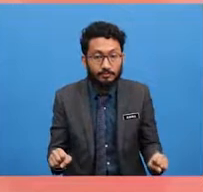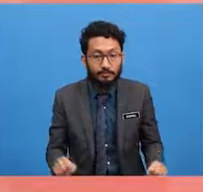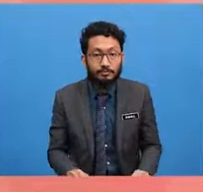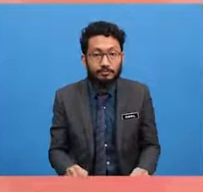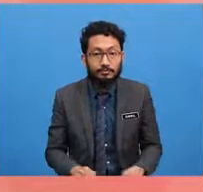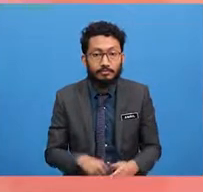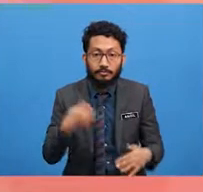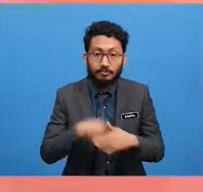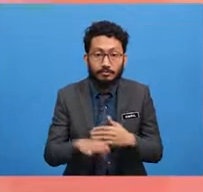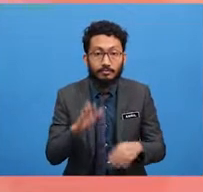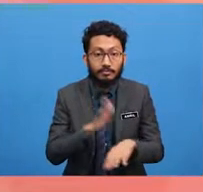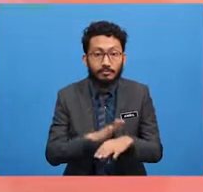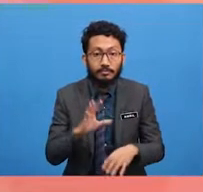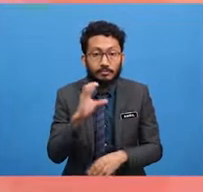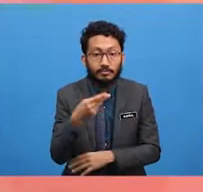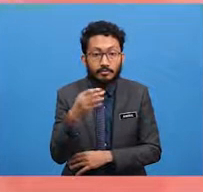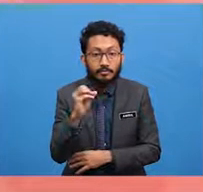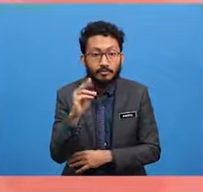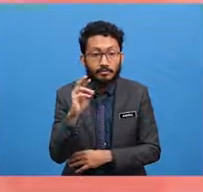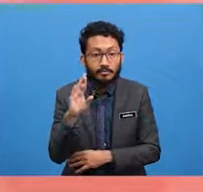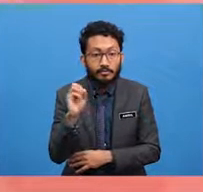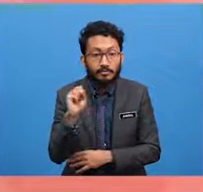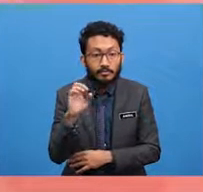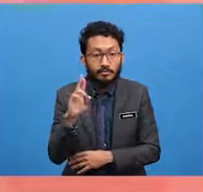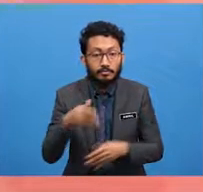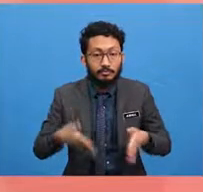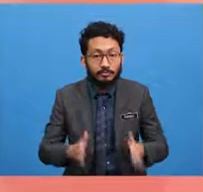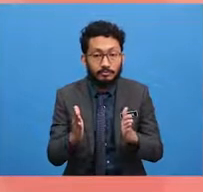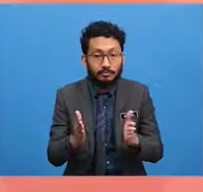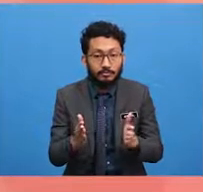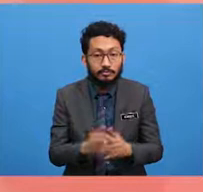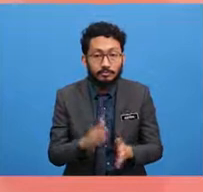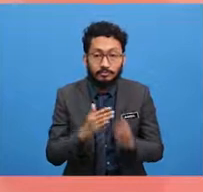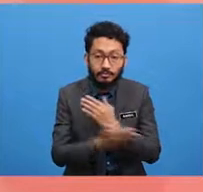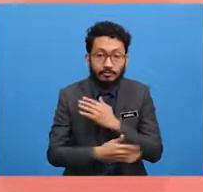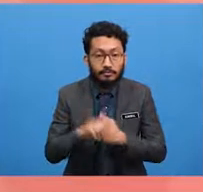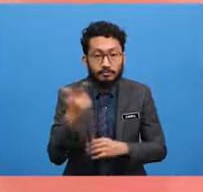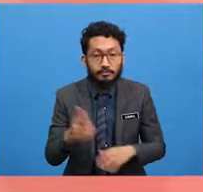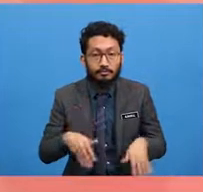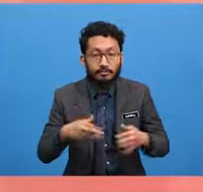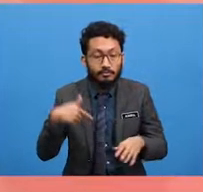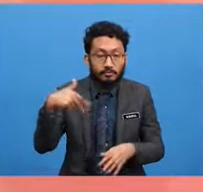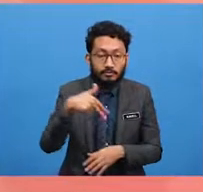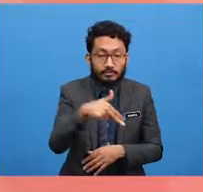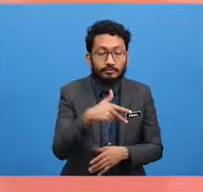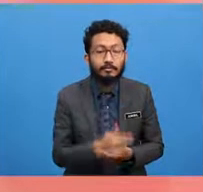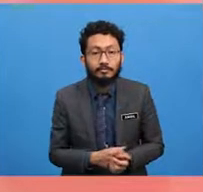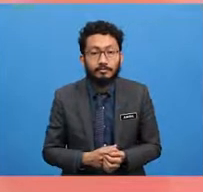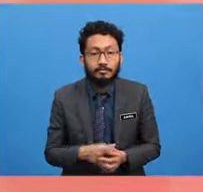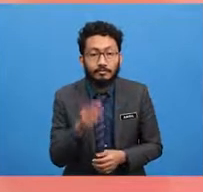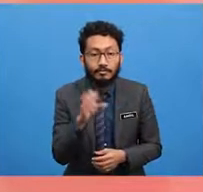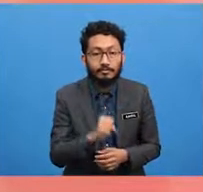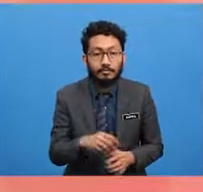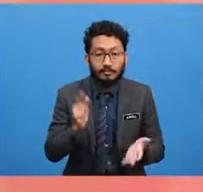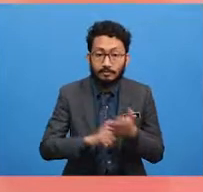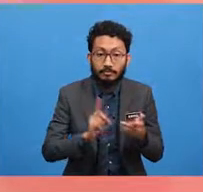on Chester Road. Turn left and walk along this road for a bit. Take the second turning